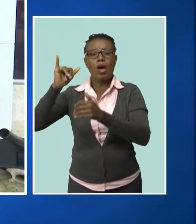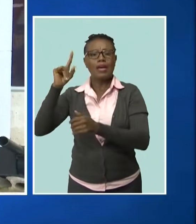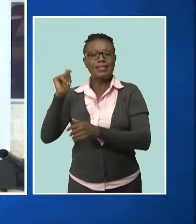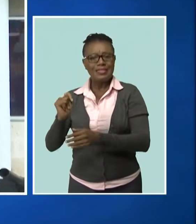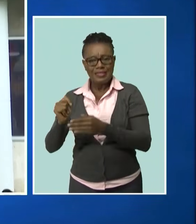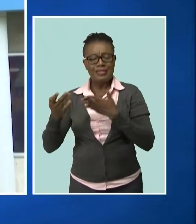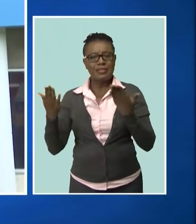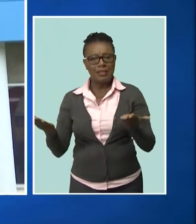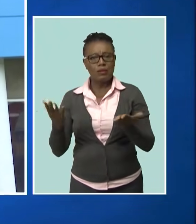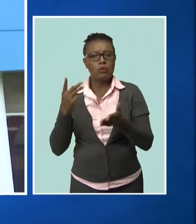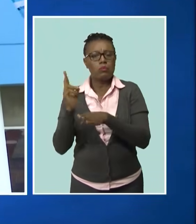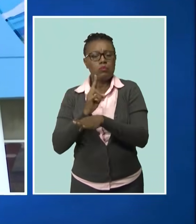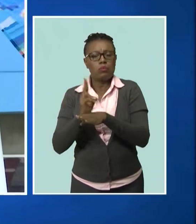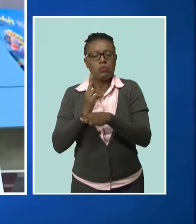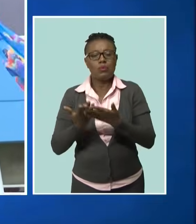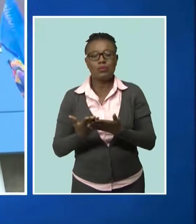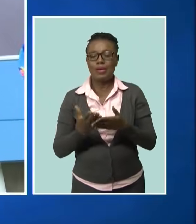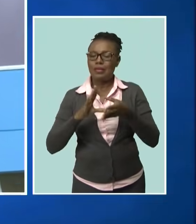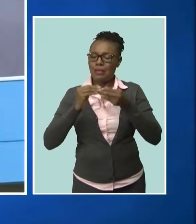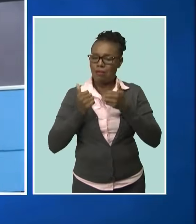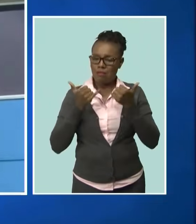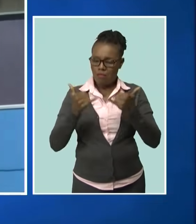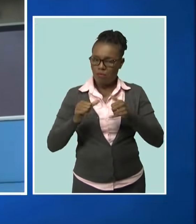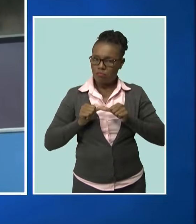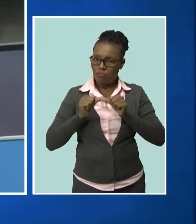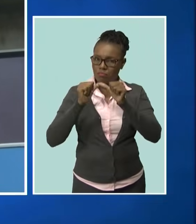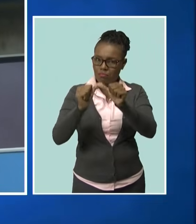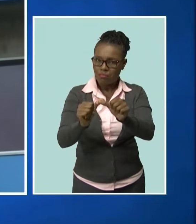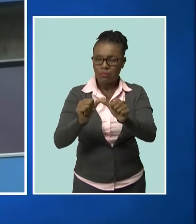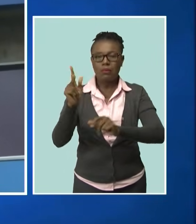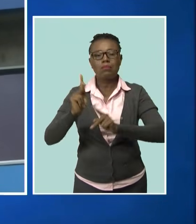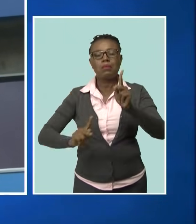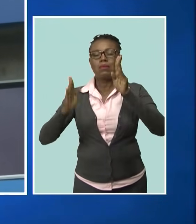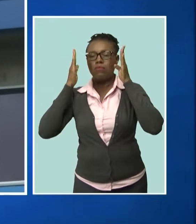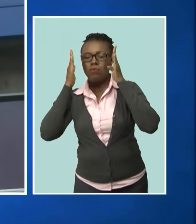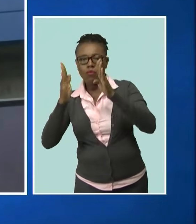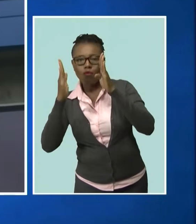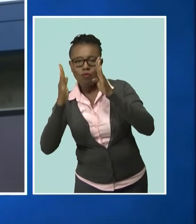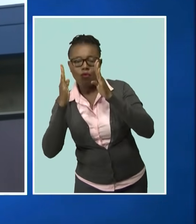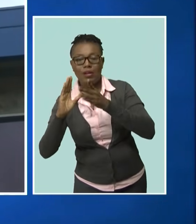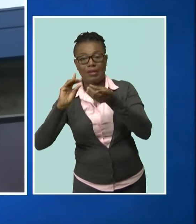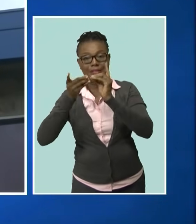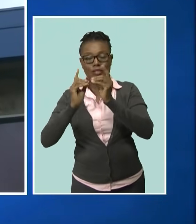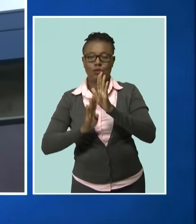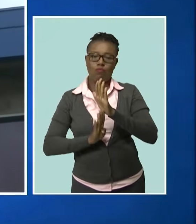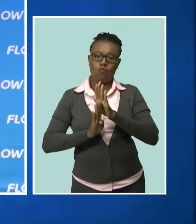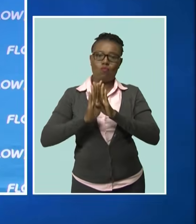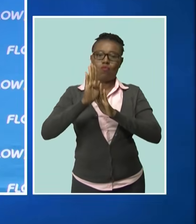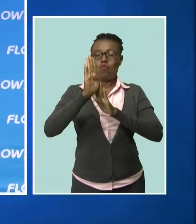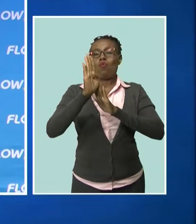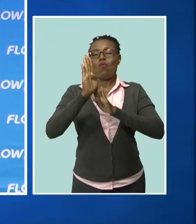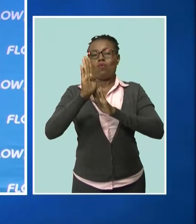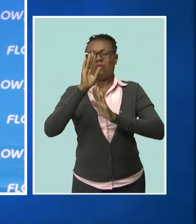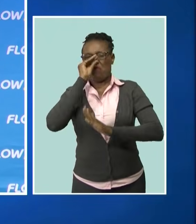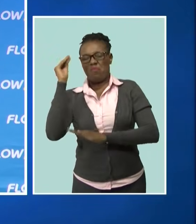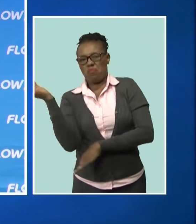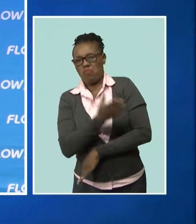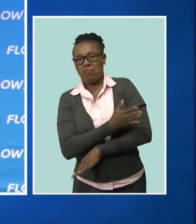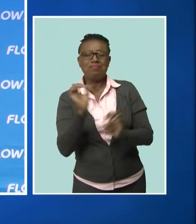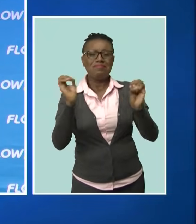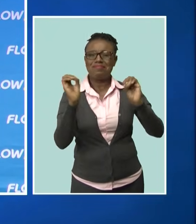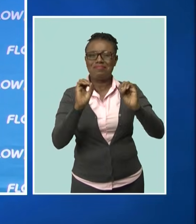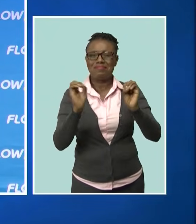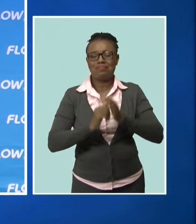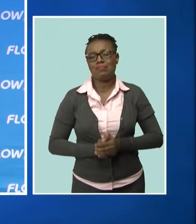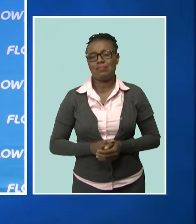says from this moment onwards, Barbados needs to focus on digital growth, leaving no one behind. But none of us enjoy waiting in